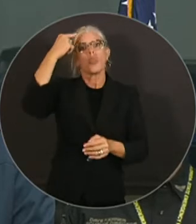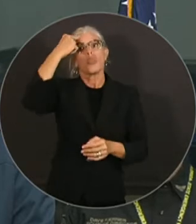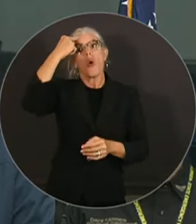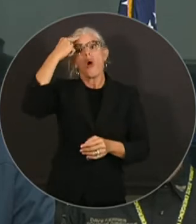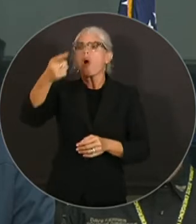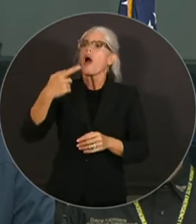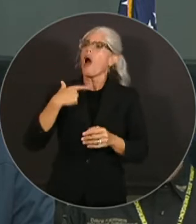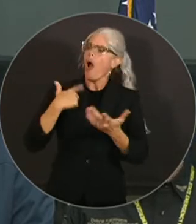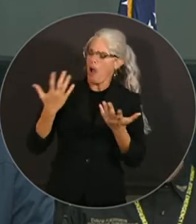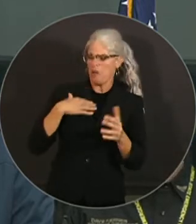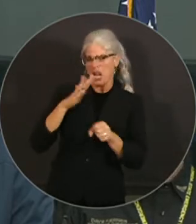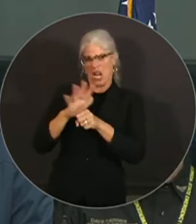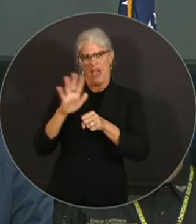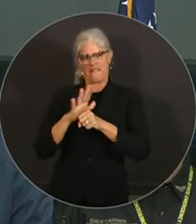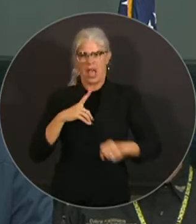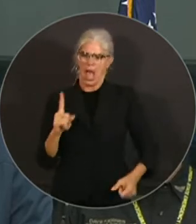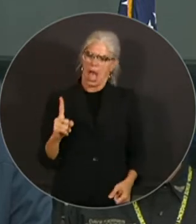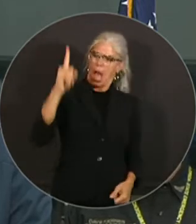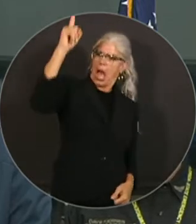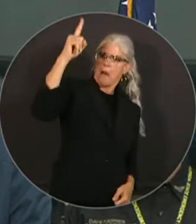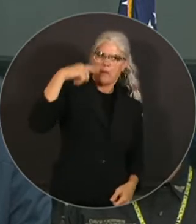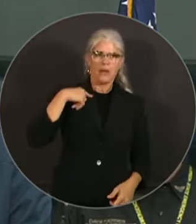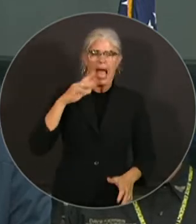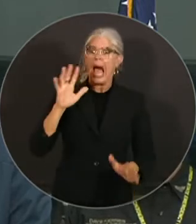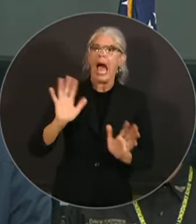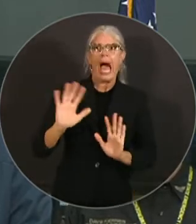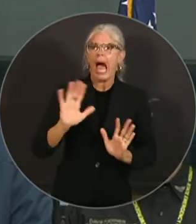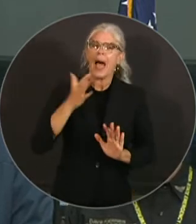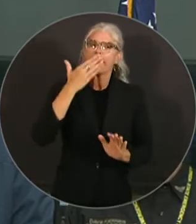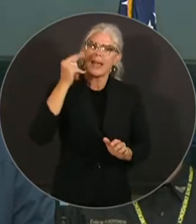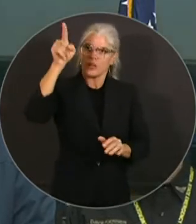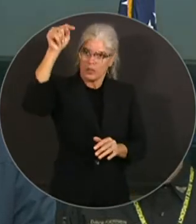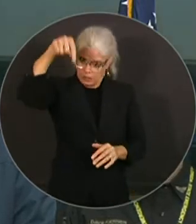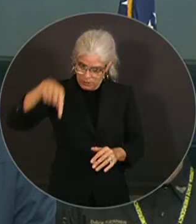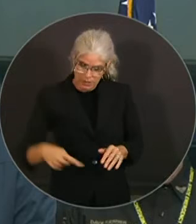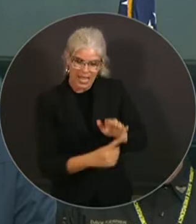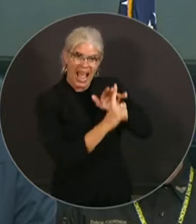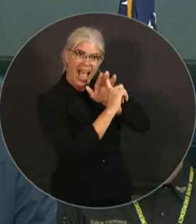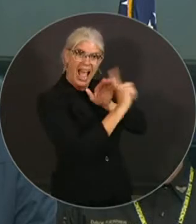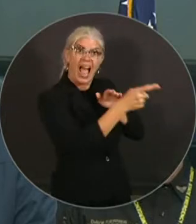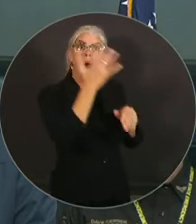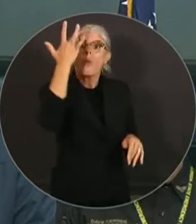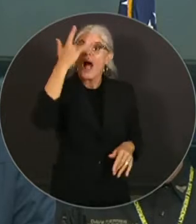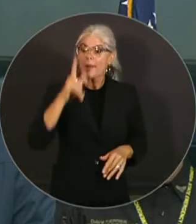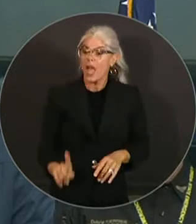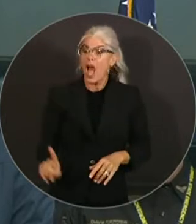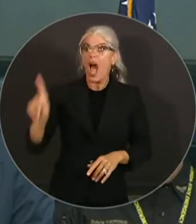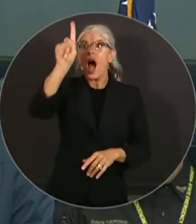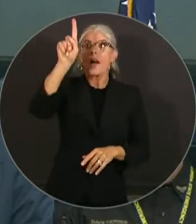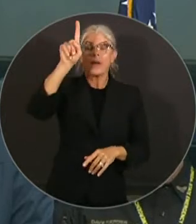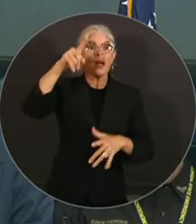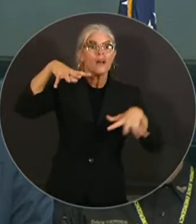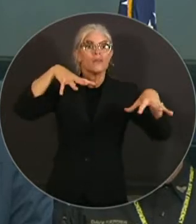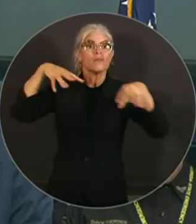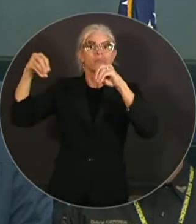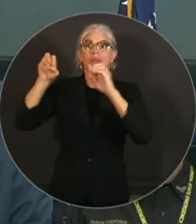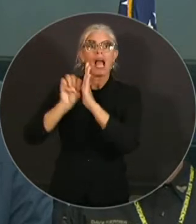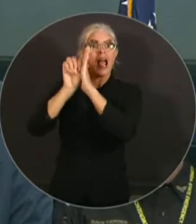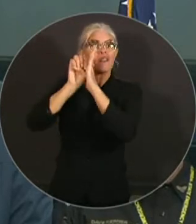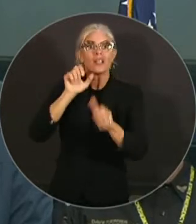If you evacuate up, you need to make sure that you have the ability to get up and down the stairs. The elevators will not be